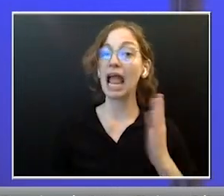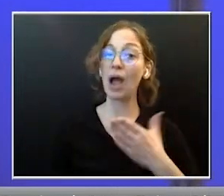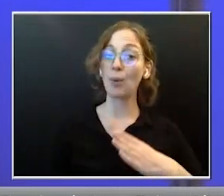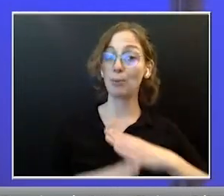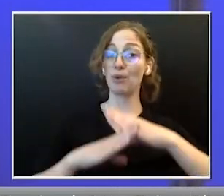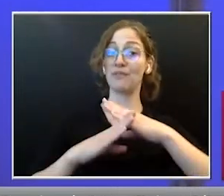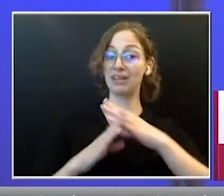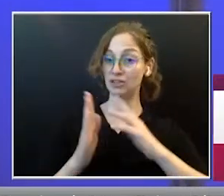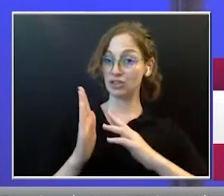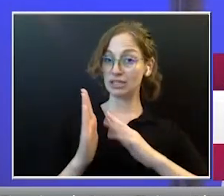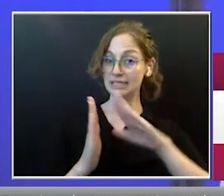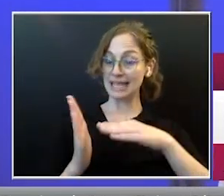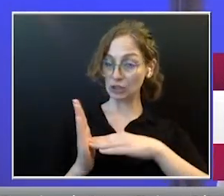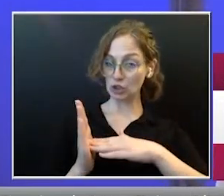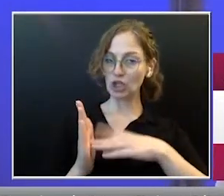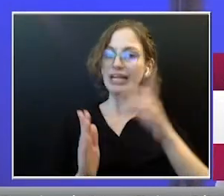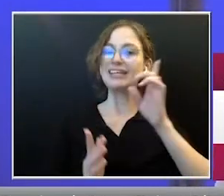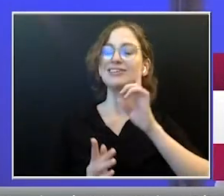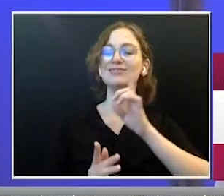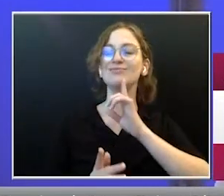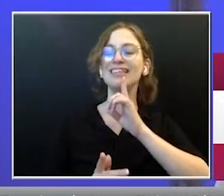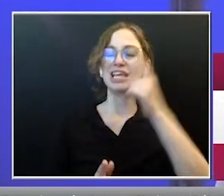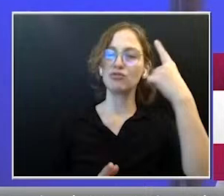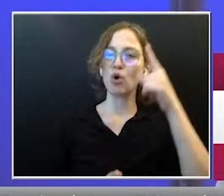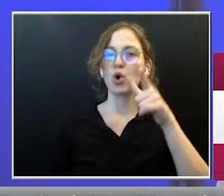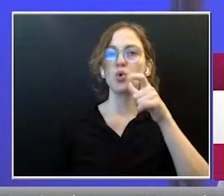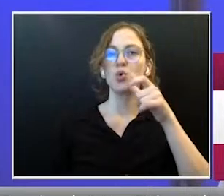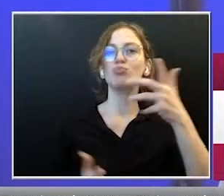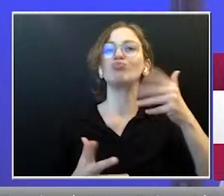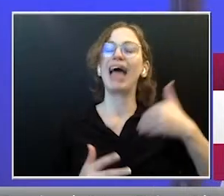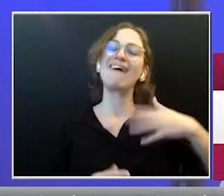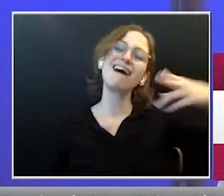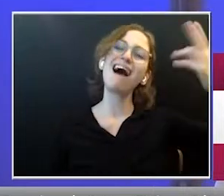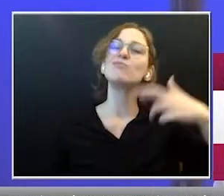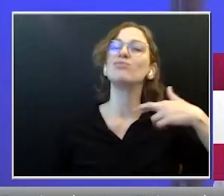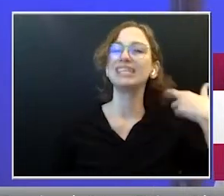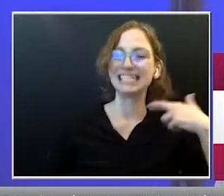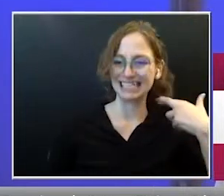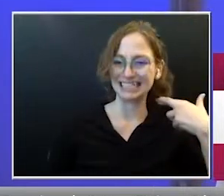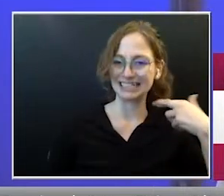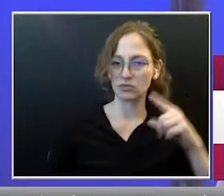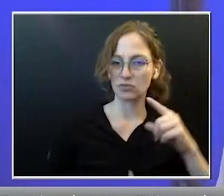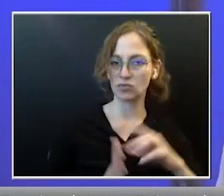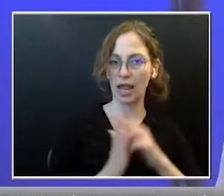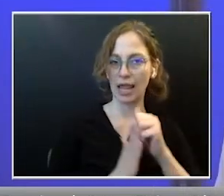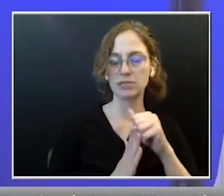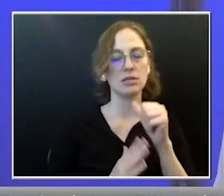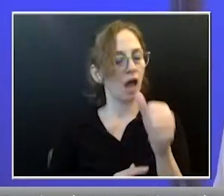risk for cancer, not that already have cancer. But whether it's really for